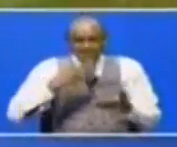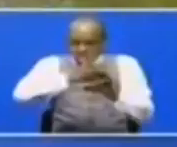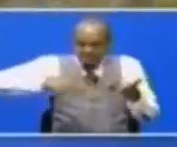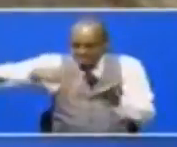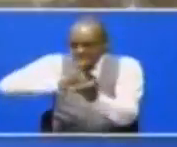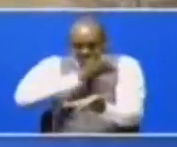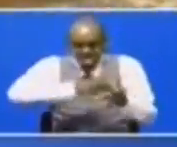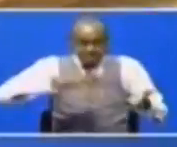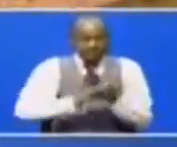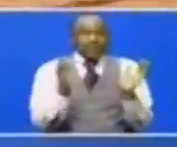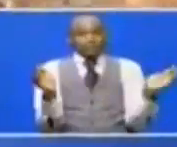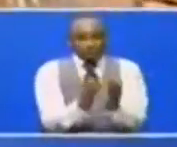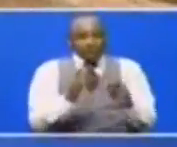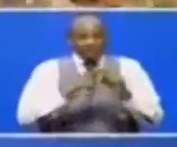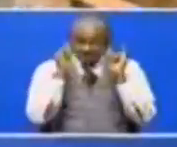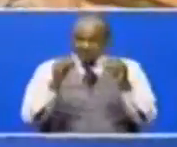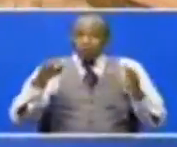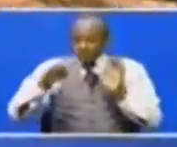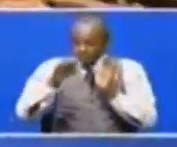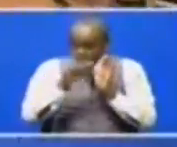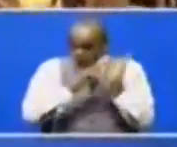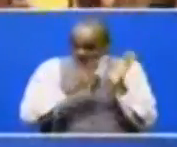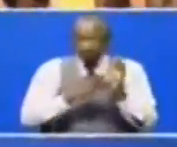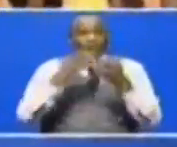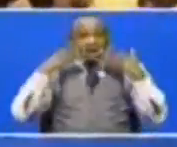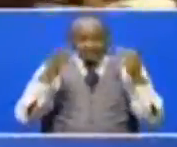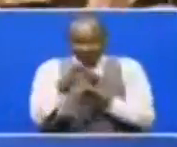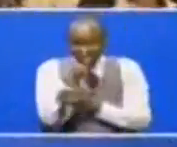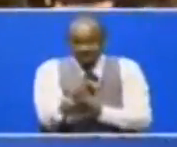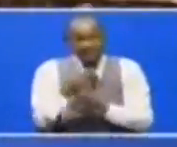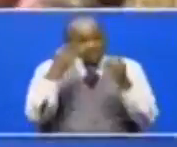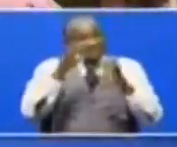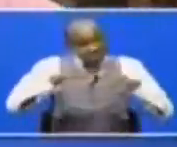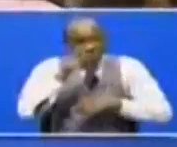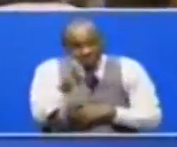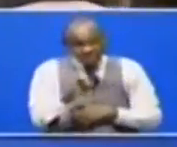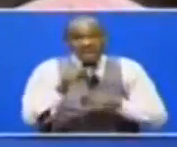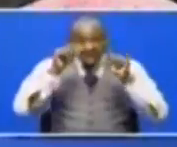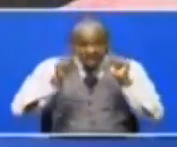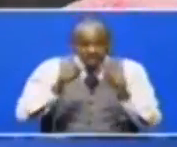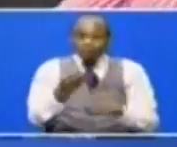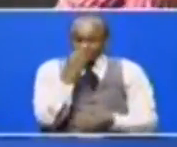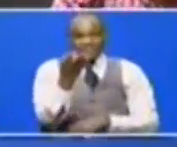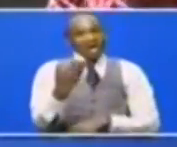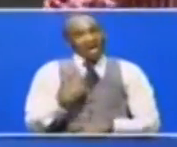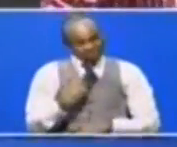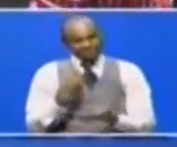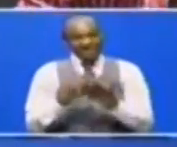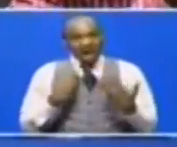of land, but with this new project of catfish farming, most of these farmers now are able to put food on the table